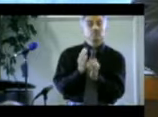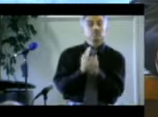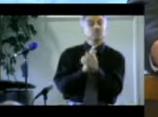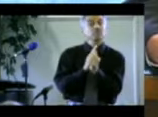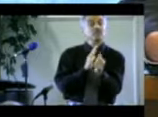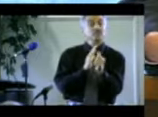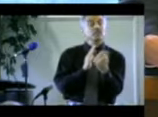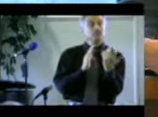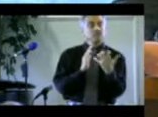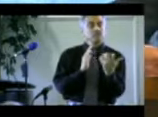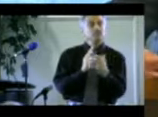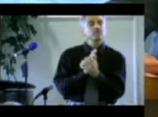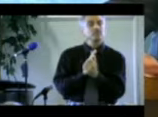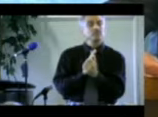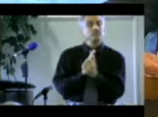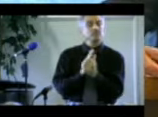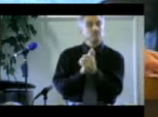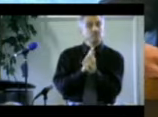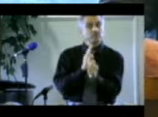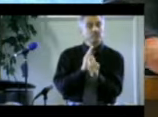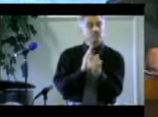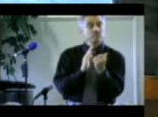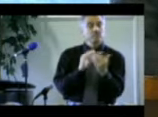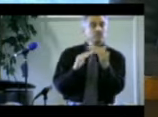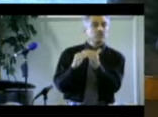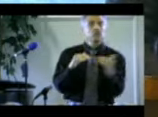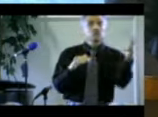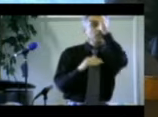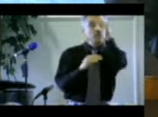craft, a master craftsman.